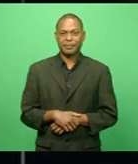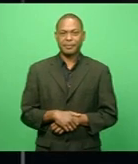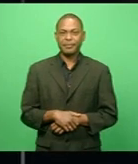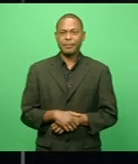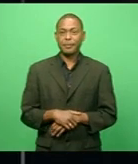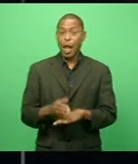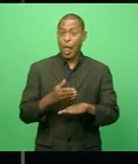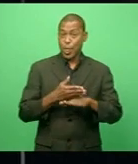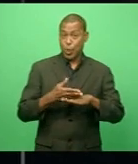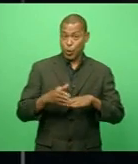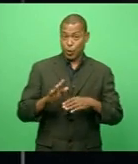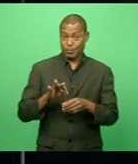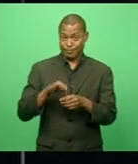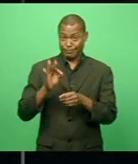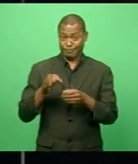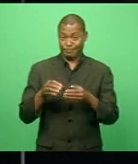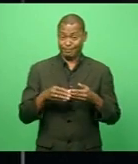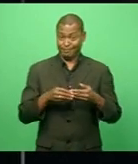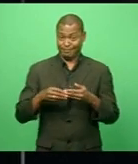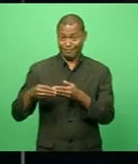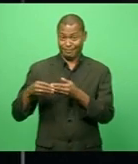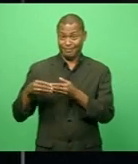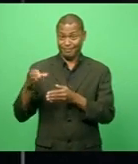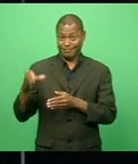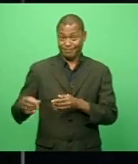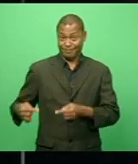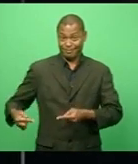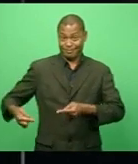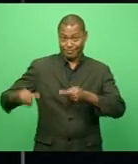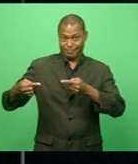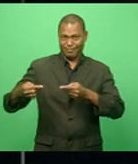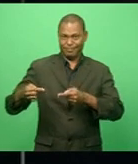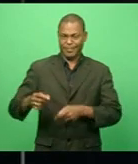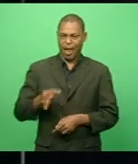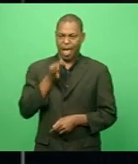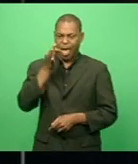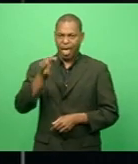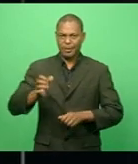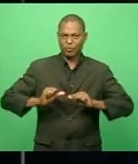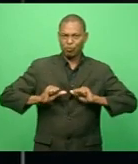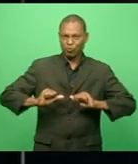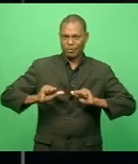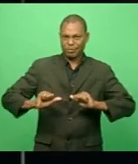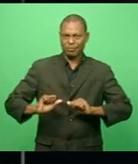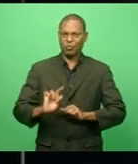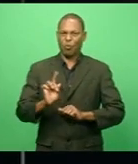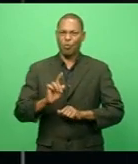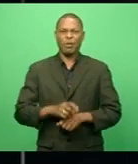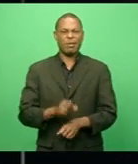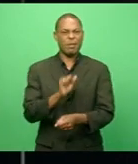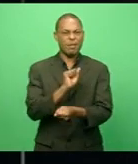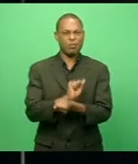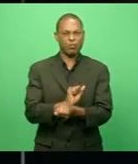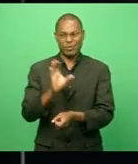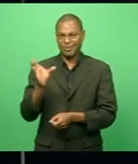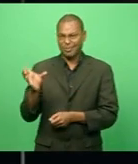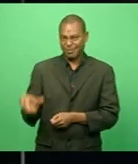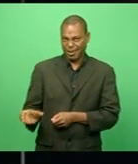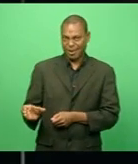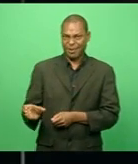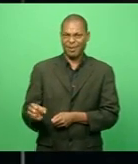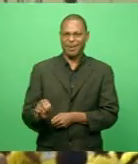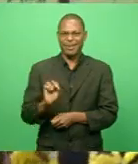newly elected opposition leader has urged President to consider the release of prisoners who have a good track record and qualify for